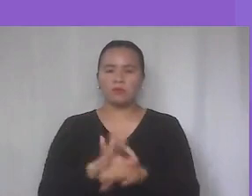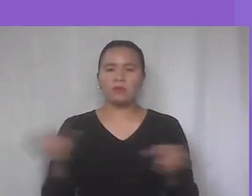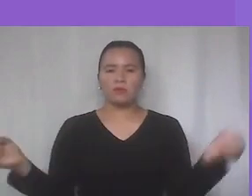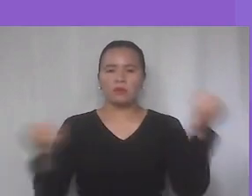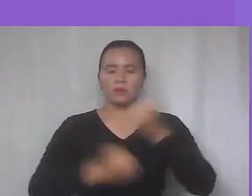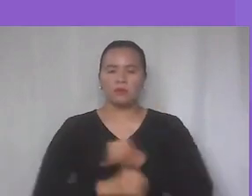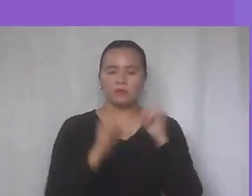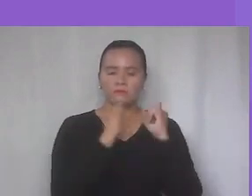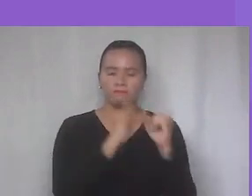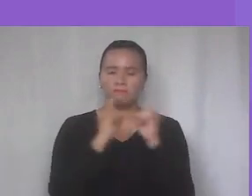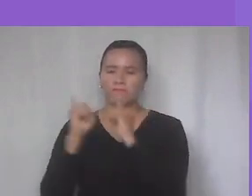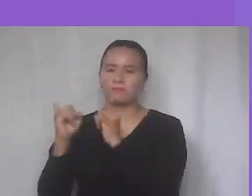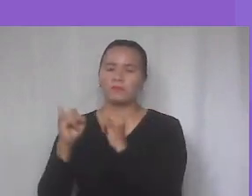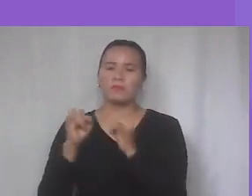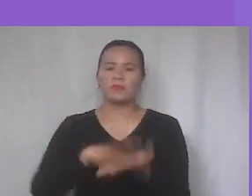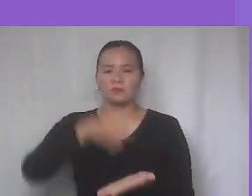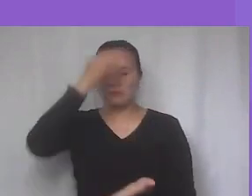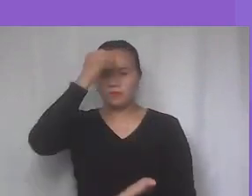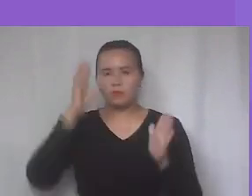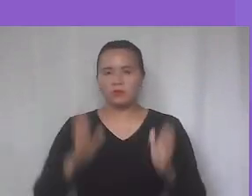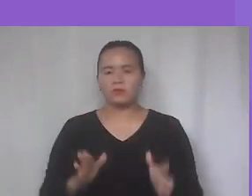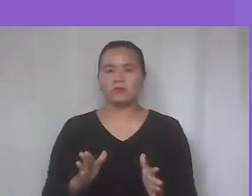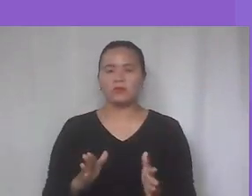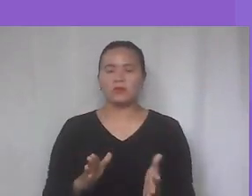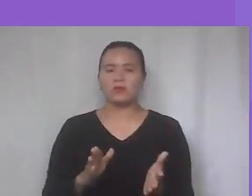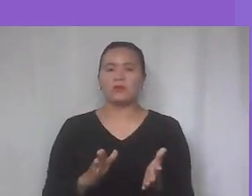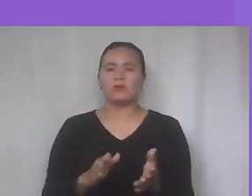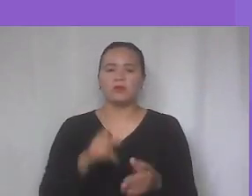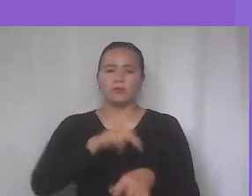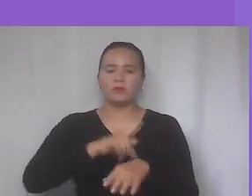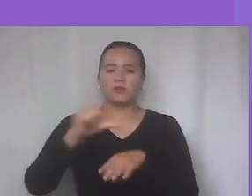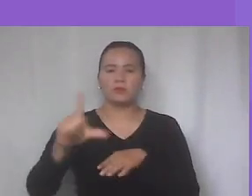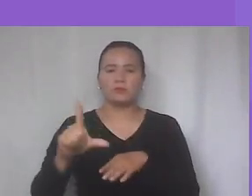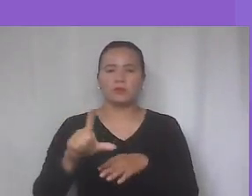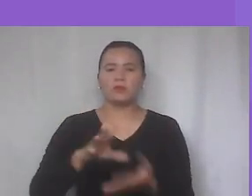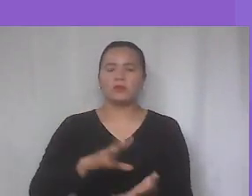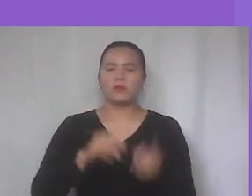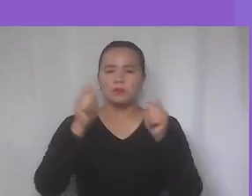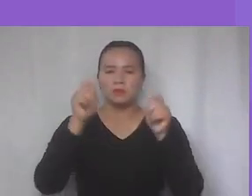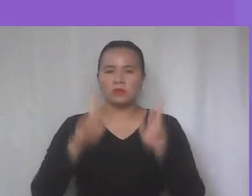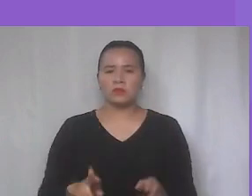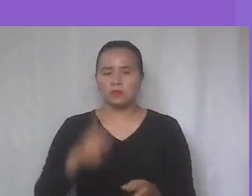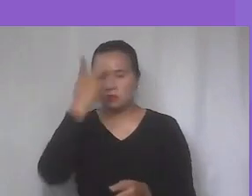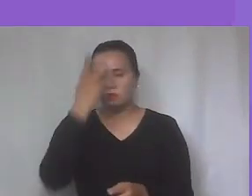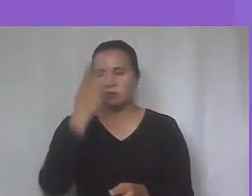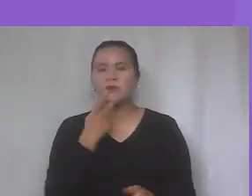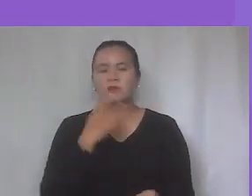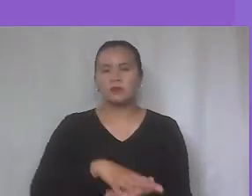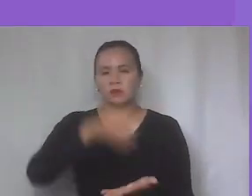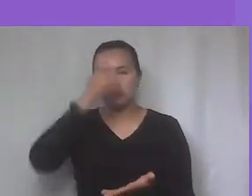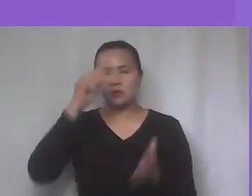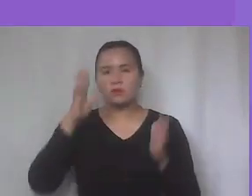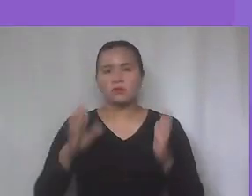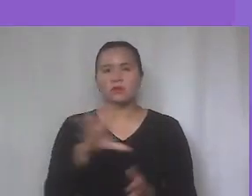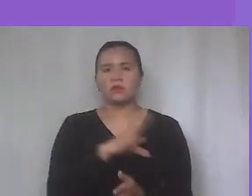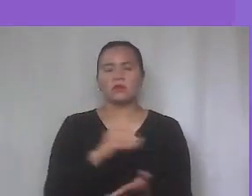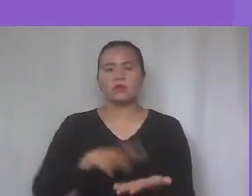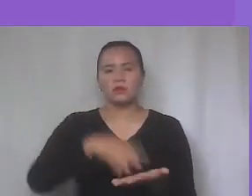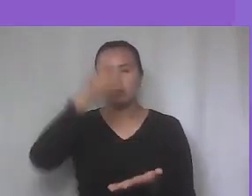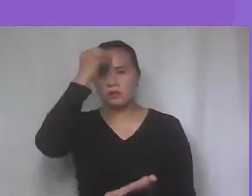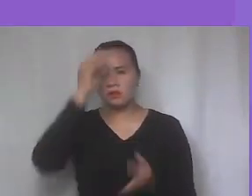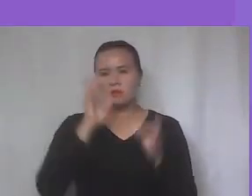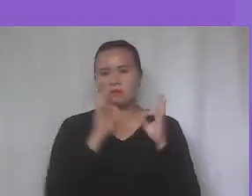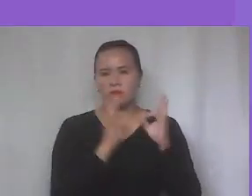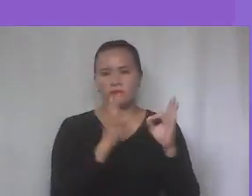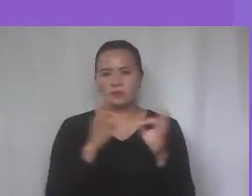leaders, school heads, teachers, learners, parents, guardians, learning facilitators, and other